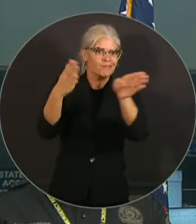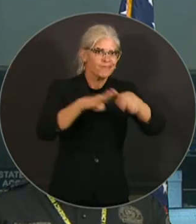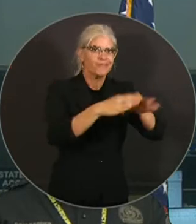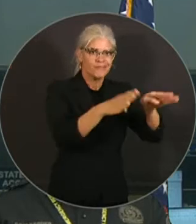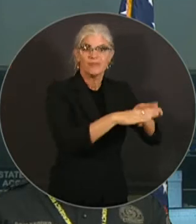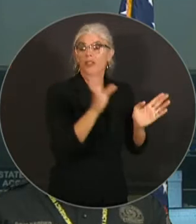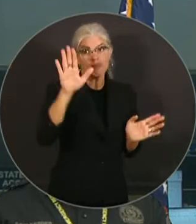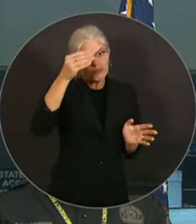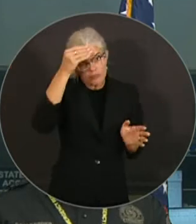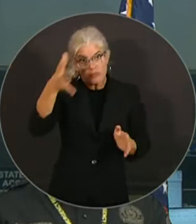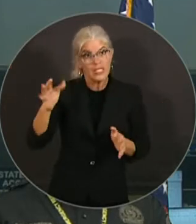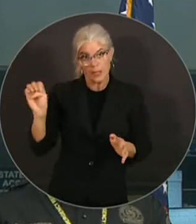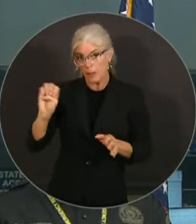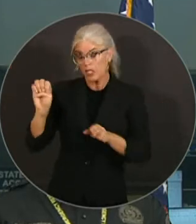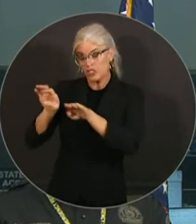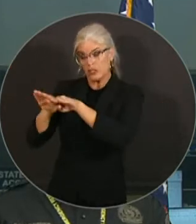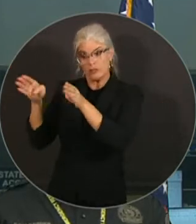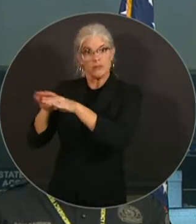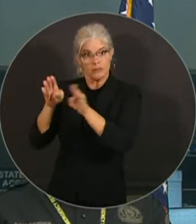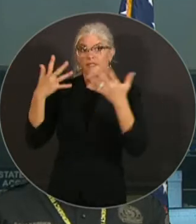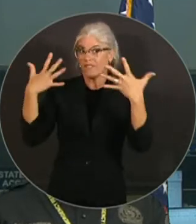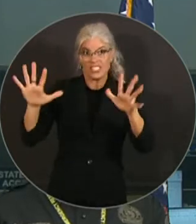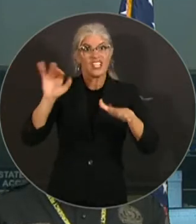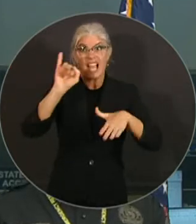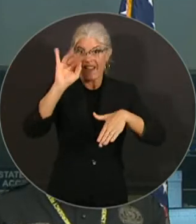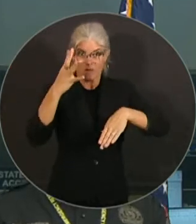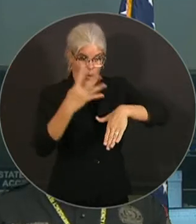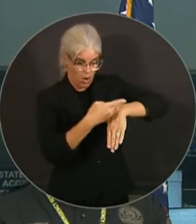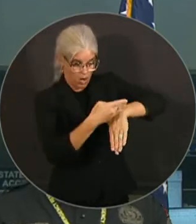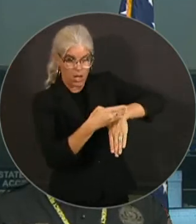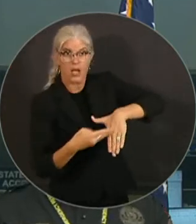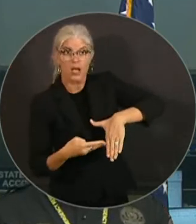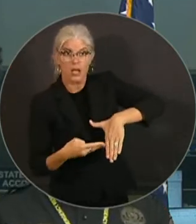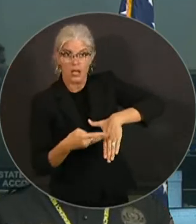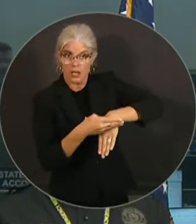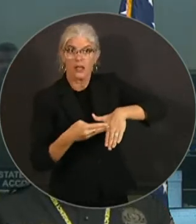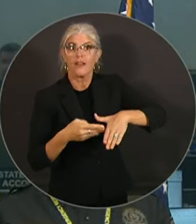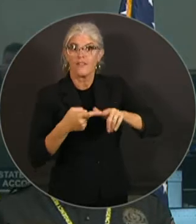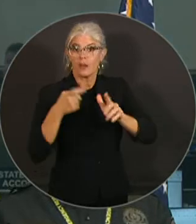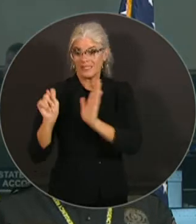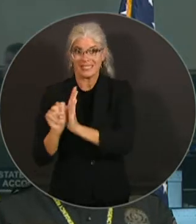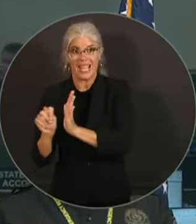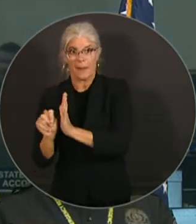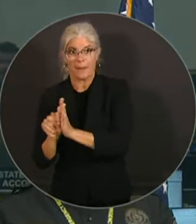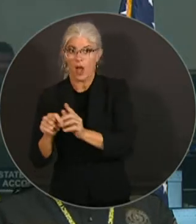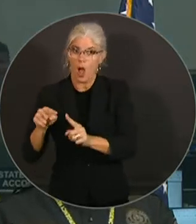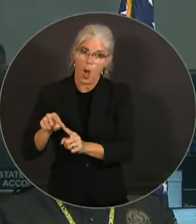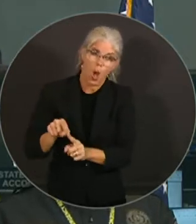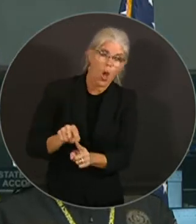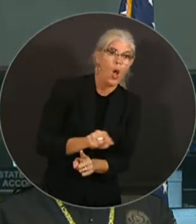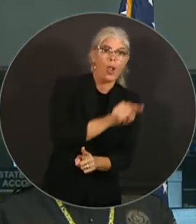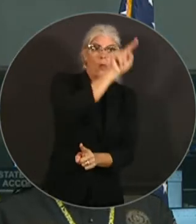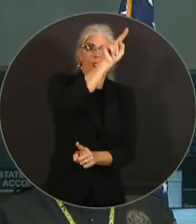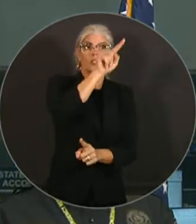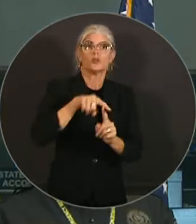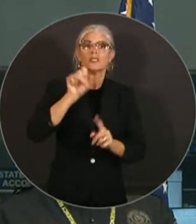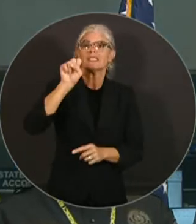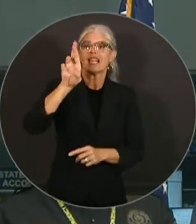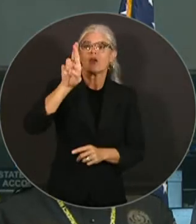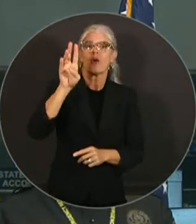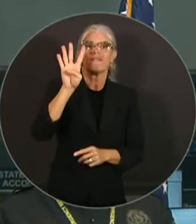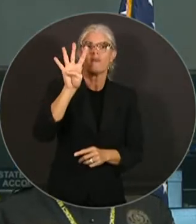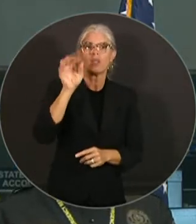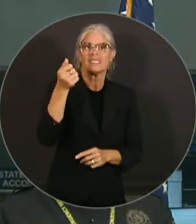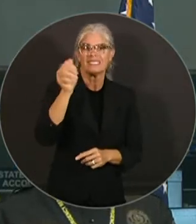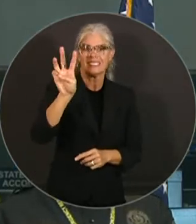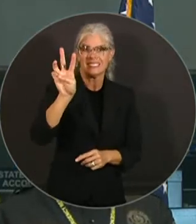open on I-4, as you heard from the Governor, from Tampa Bay all the way up to State Road 417 in Central Florida. We're